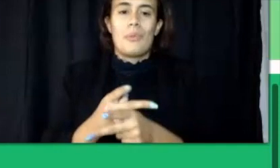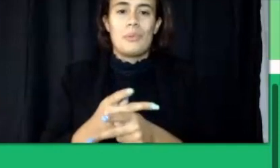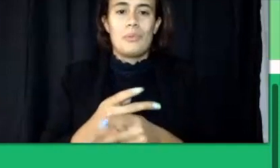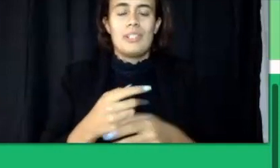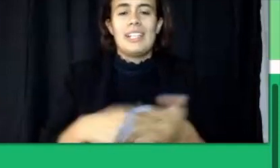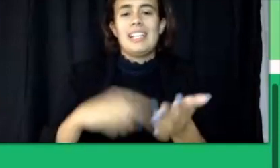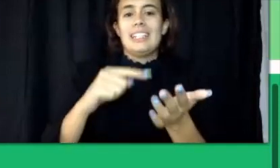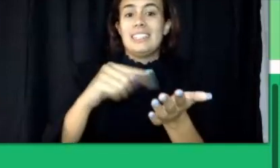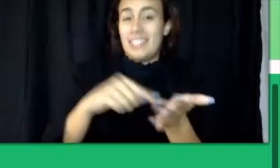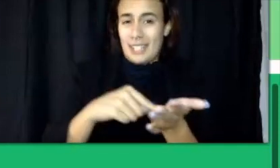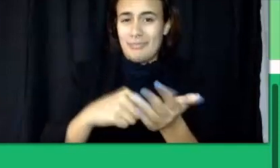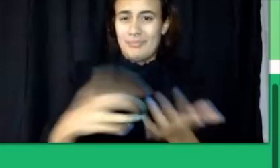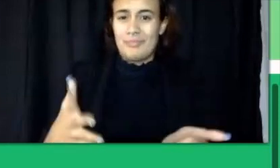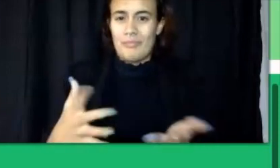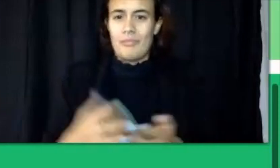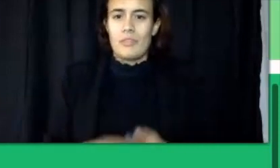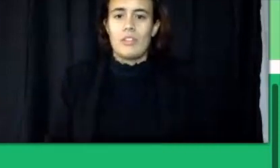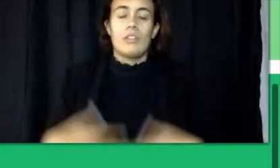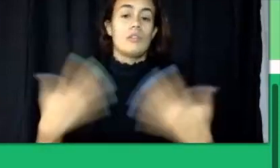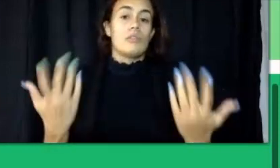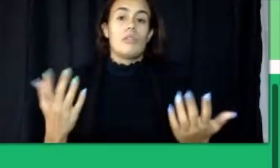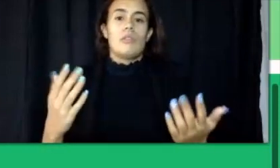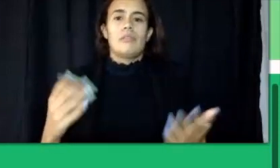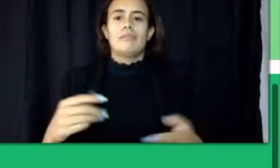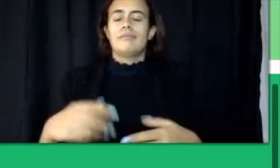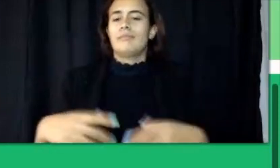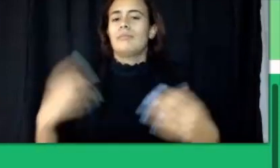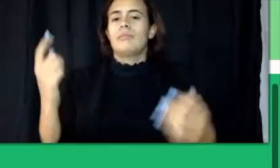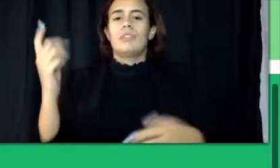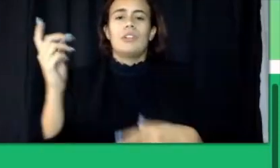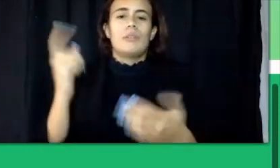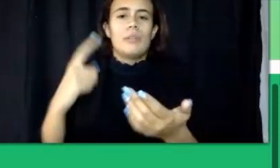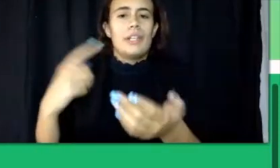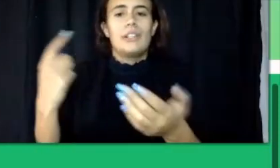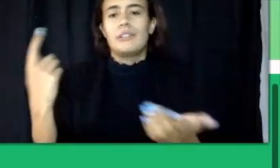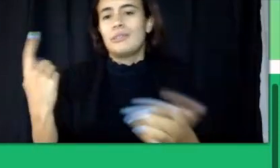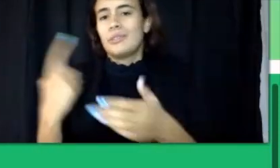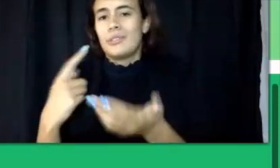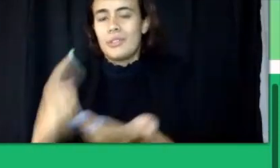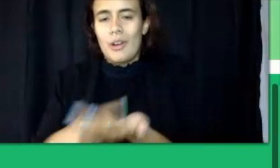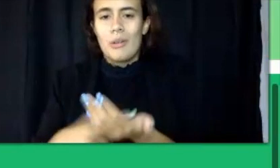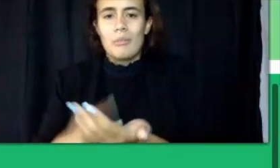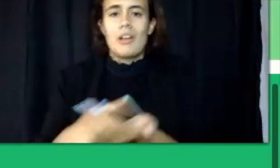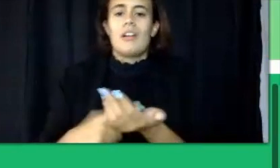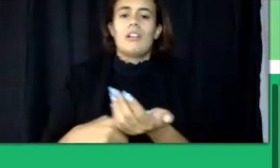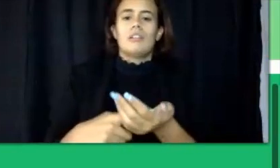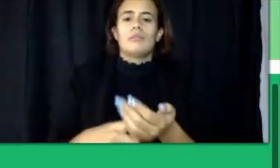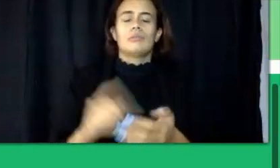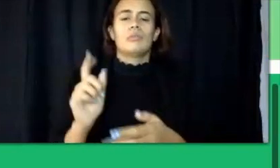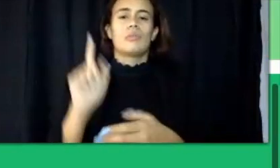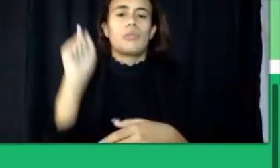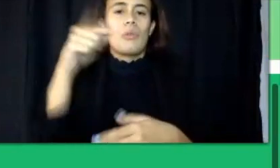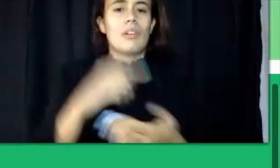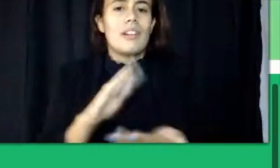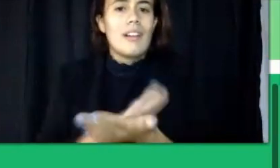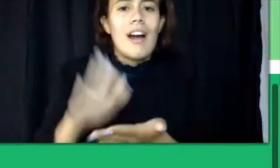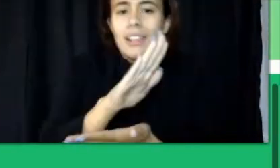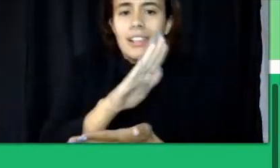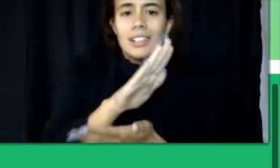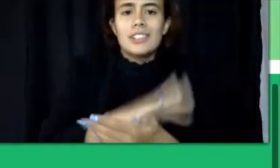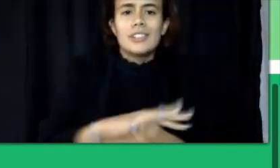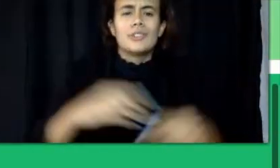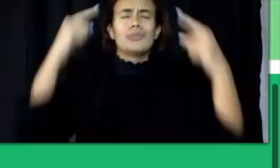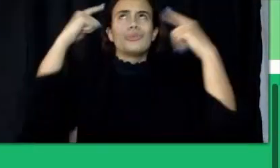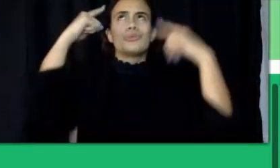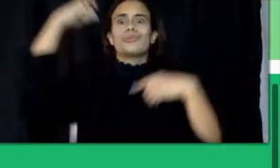We've all heard it. Go to college and you'll land your dream job and a successful career. But at what cost? Over